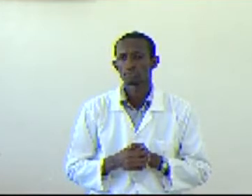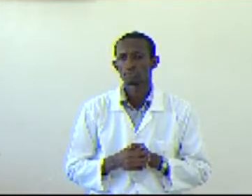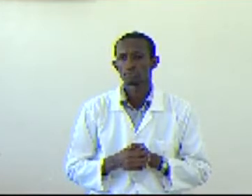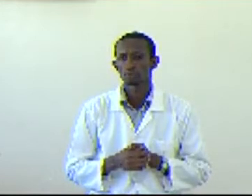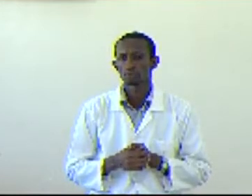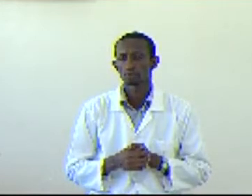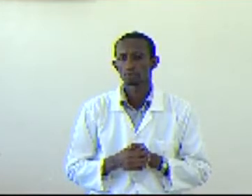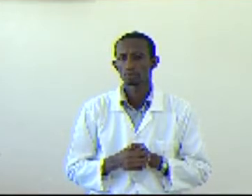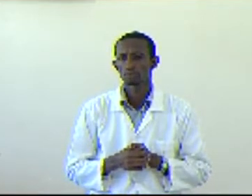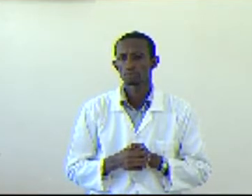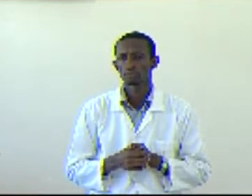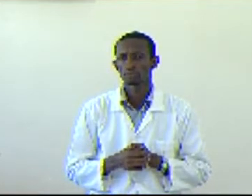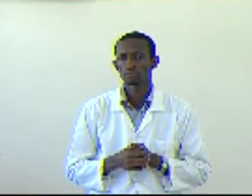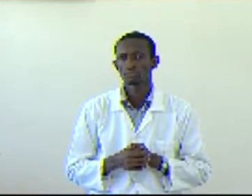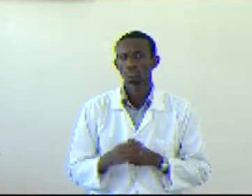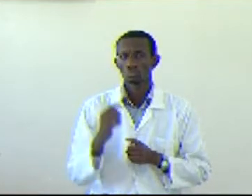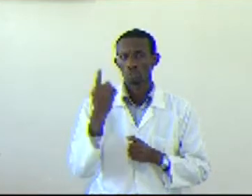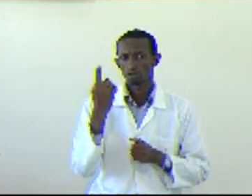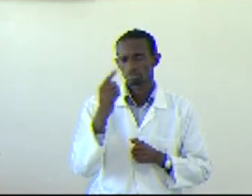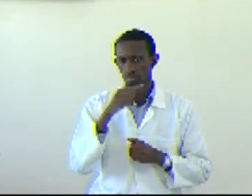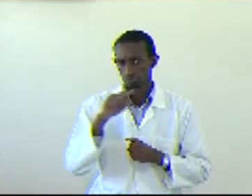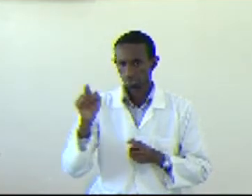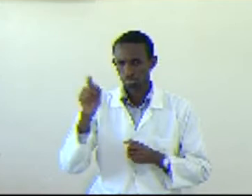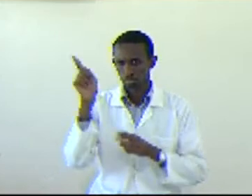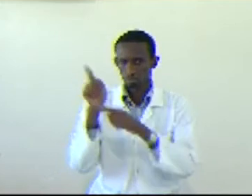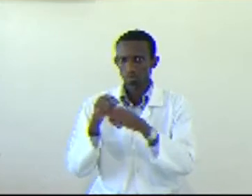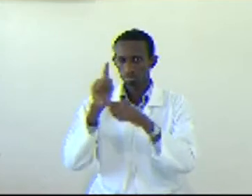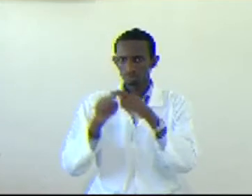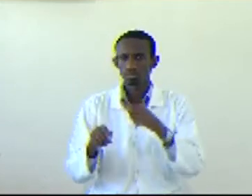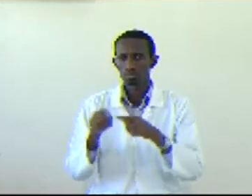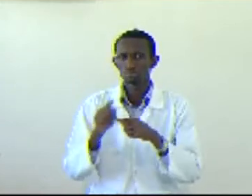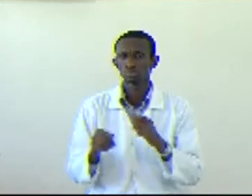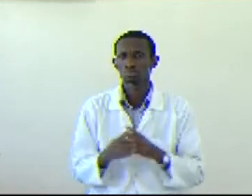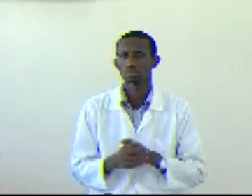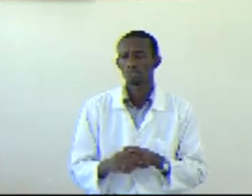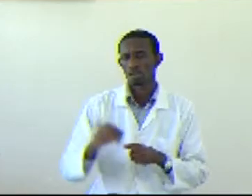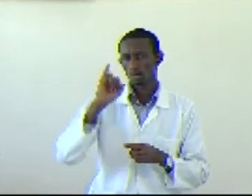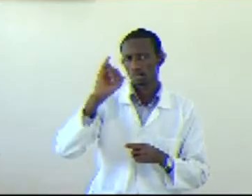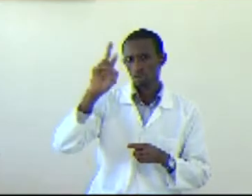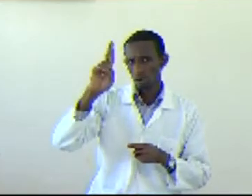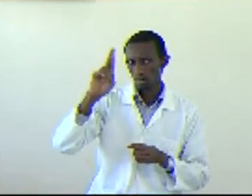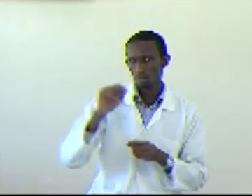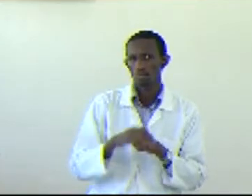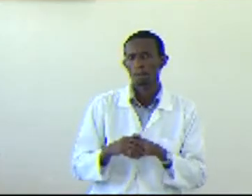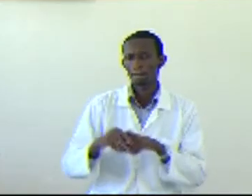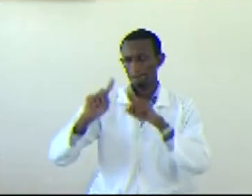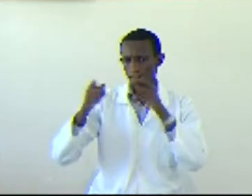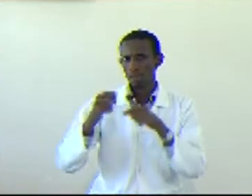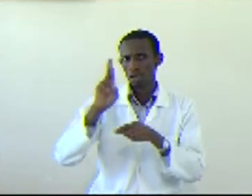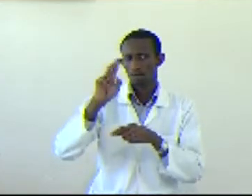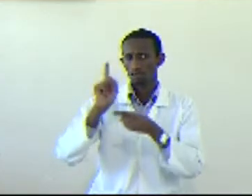but this one is simplified because it is common. Here we have I, this is R plus R